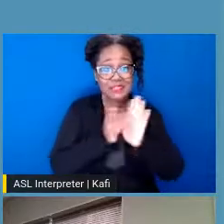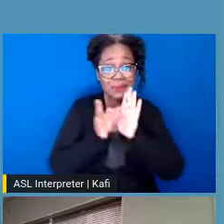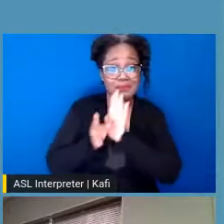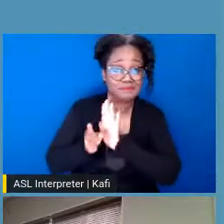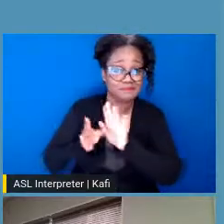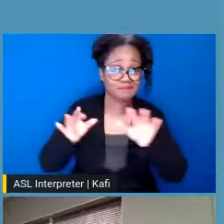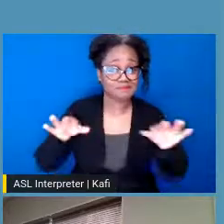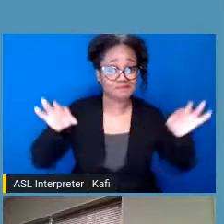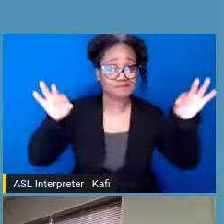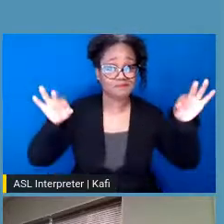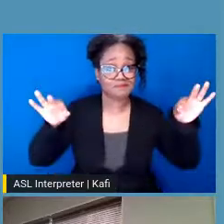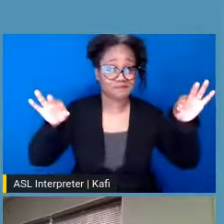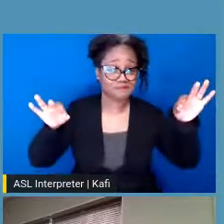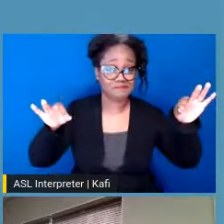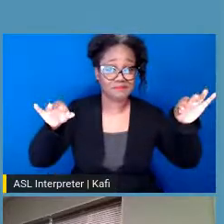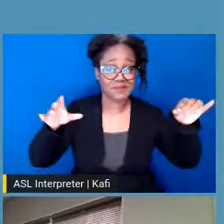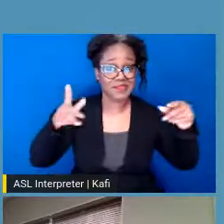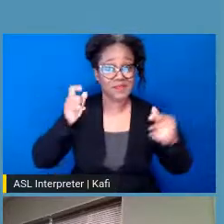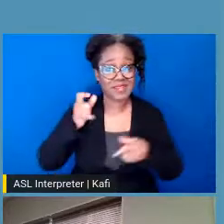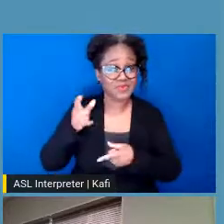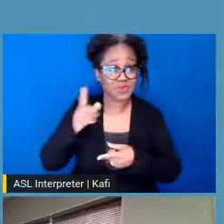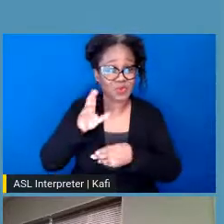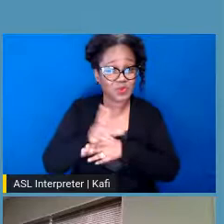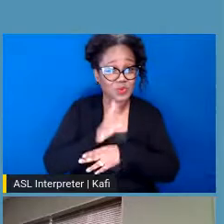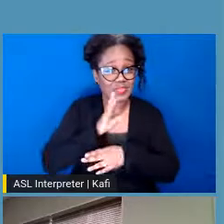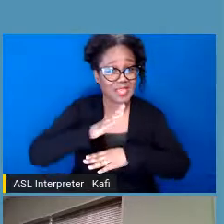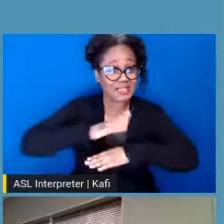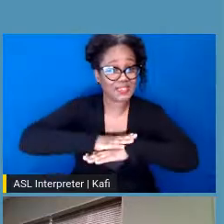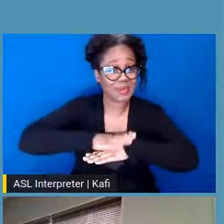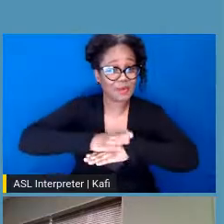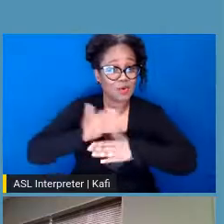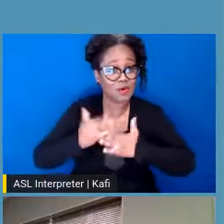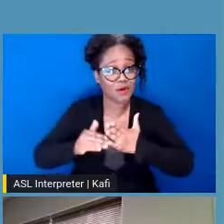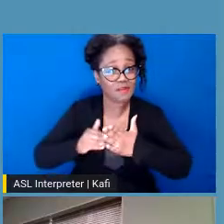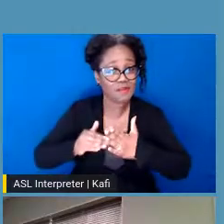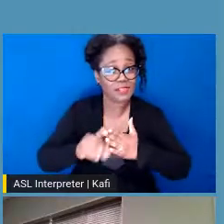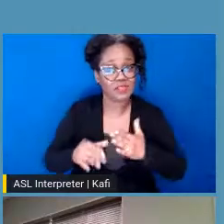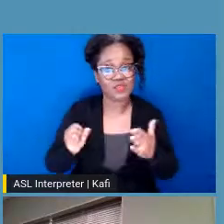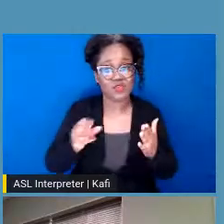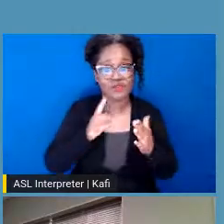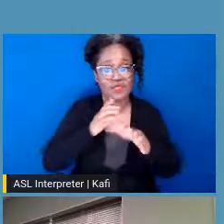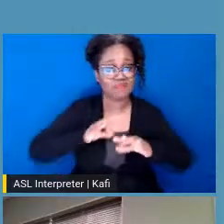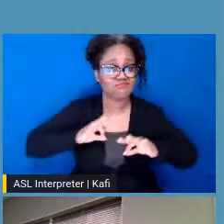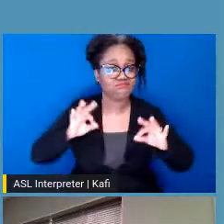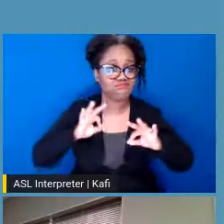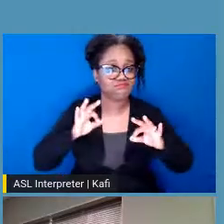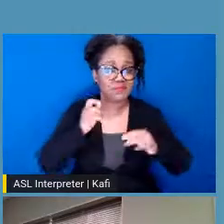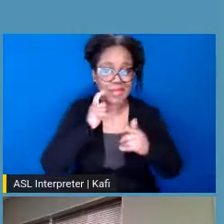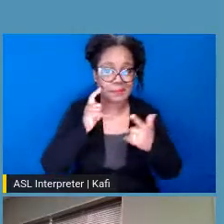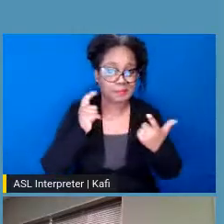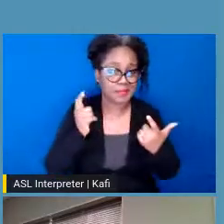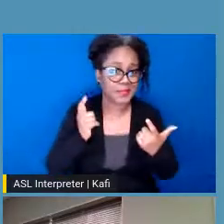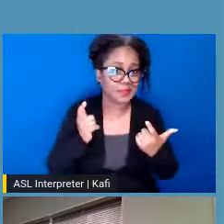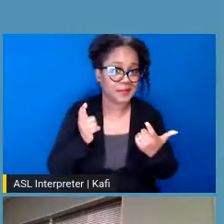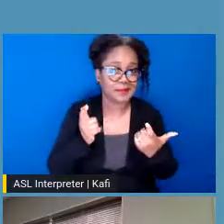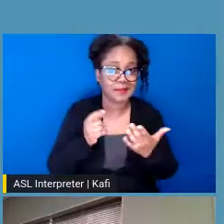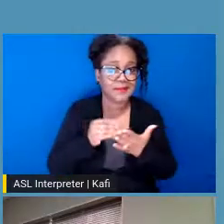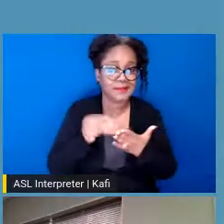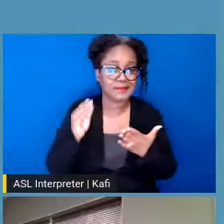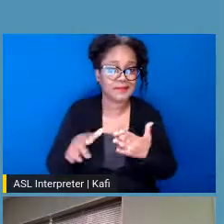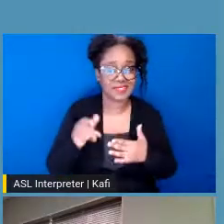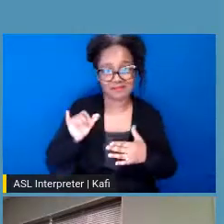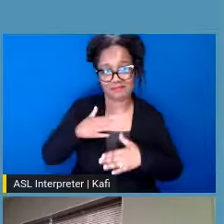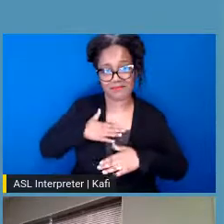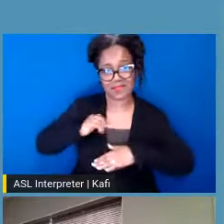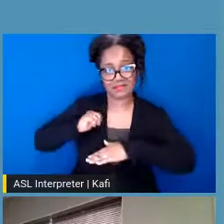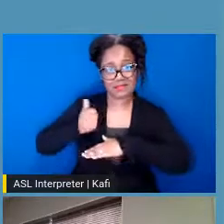my low key, because these tables were used quite often. So it needed to be pretty mobile. But again, that was my setup. It was a